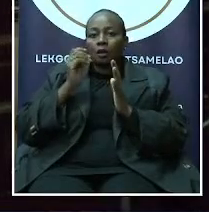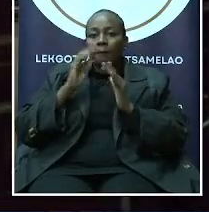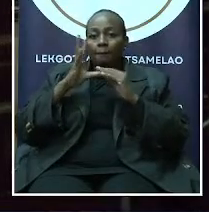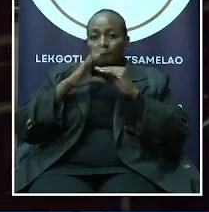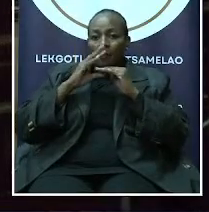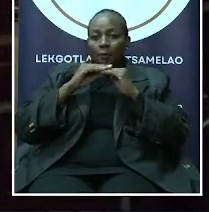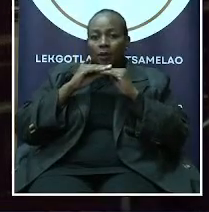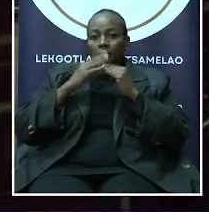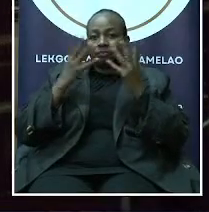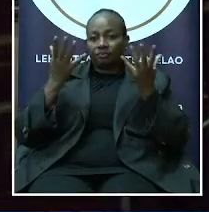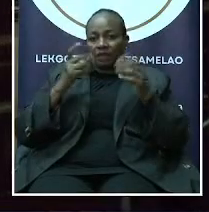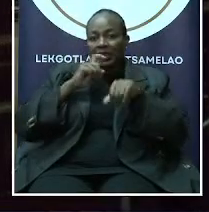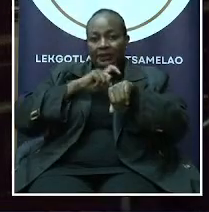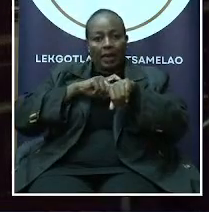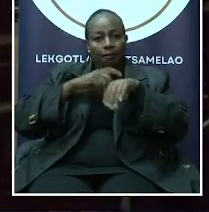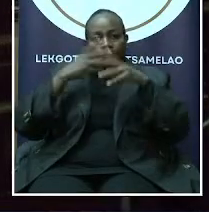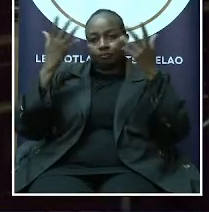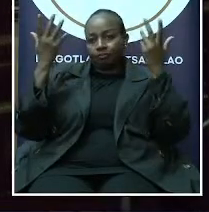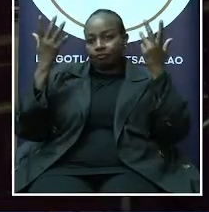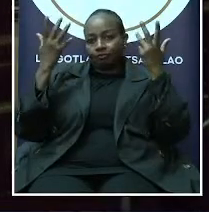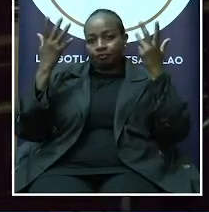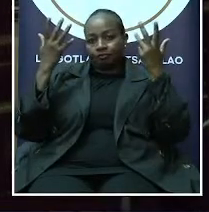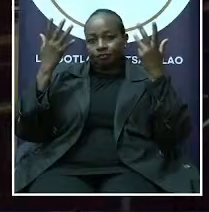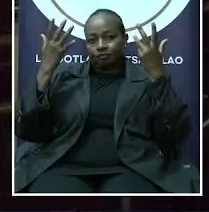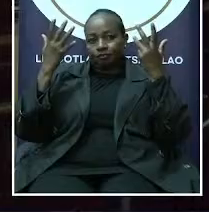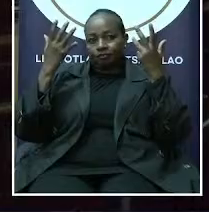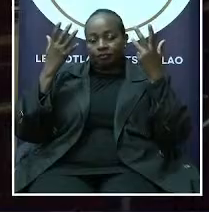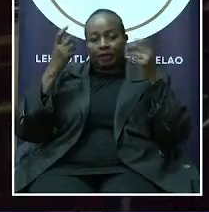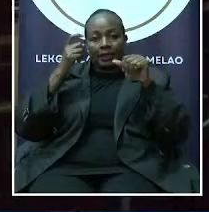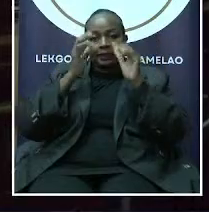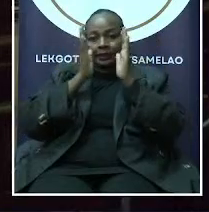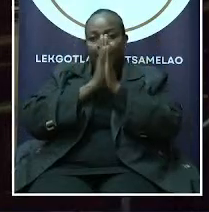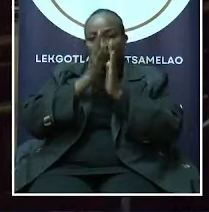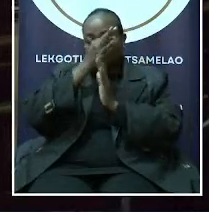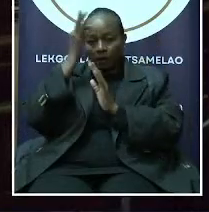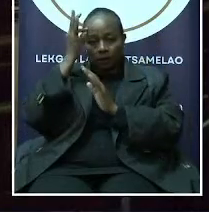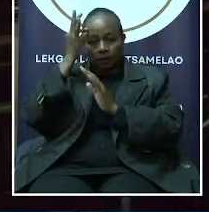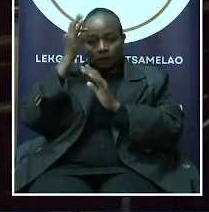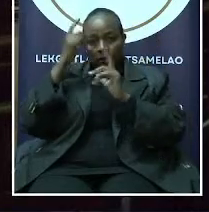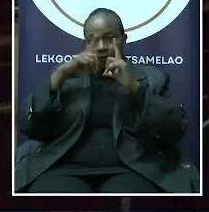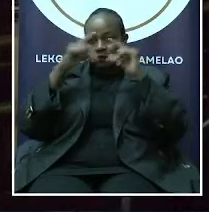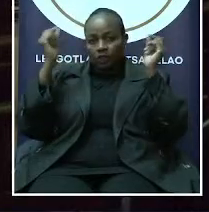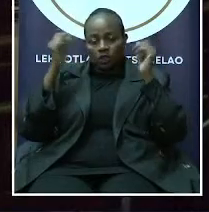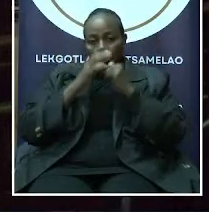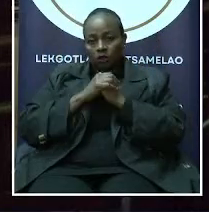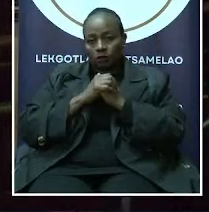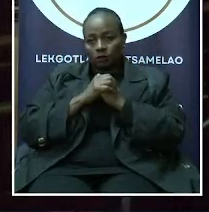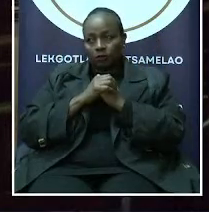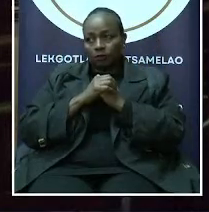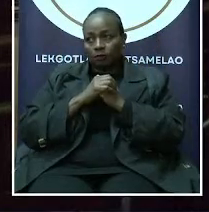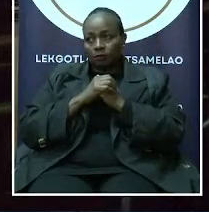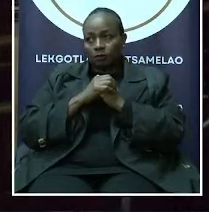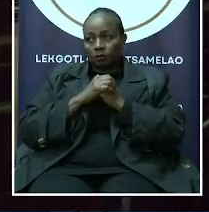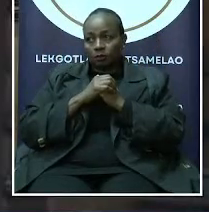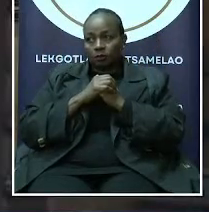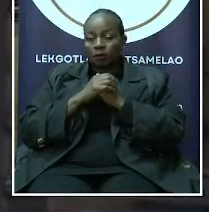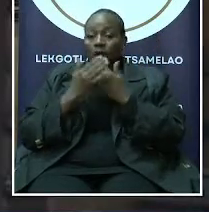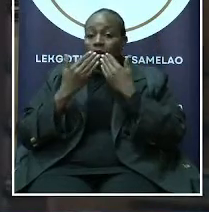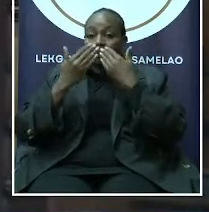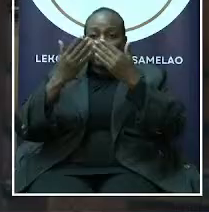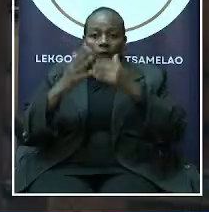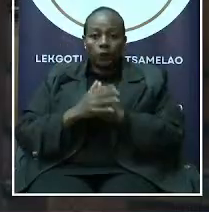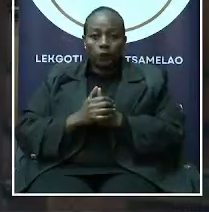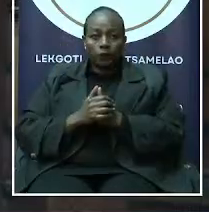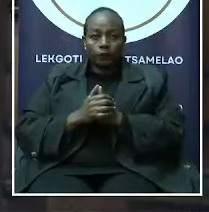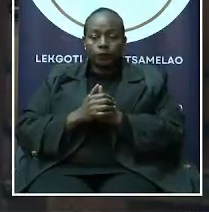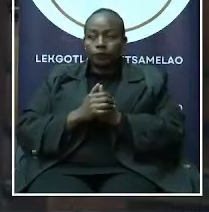we lost youth track of the workforce. timer, and it looks like your 10 minutes are up. Thank you so much. All right, thank you.